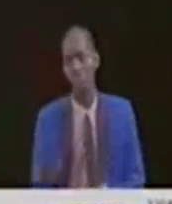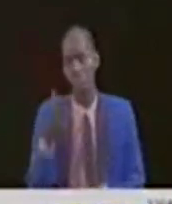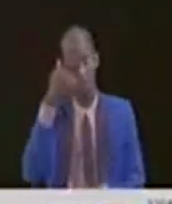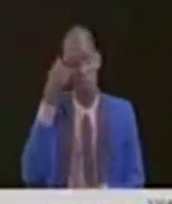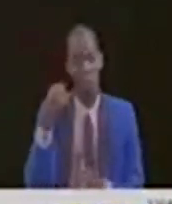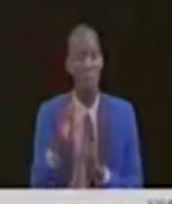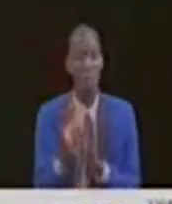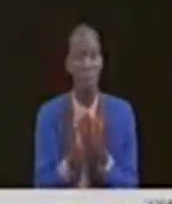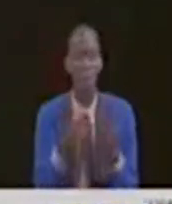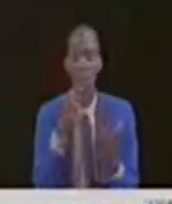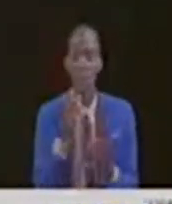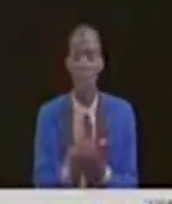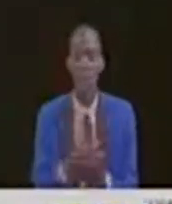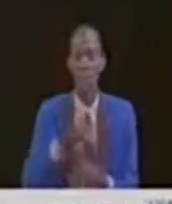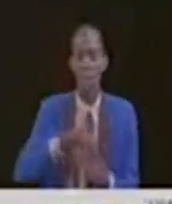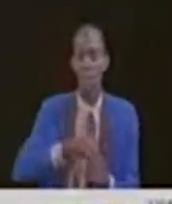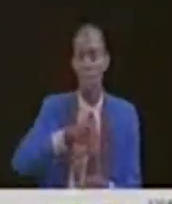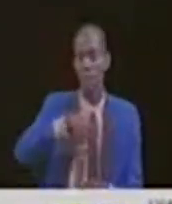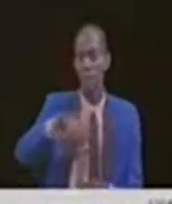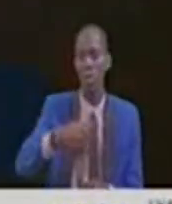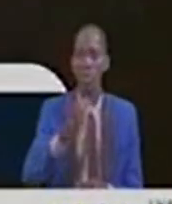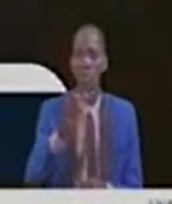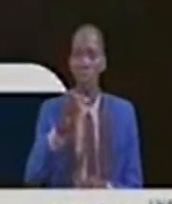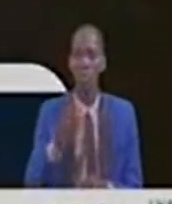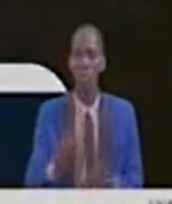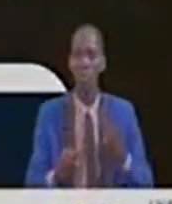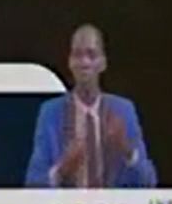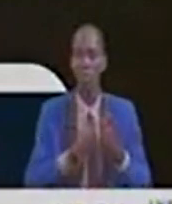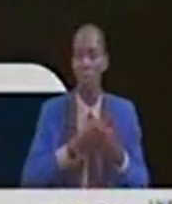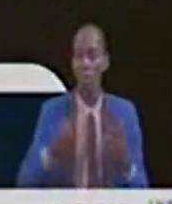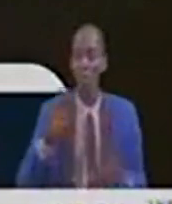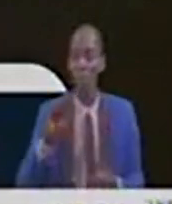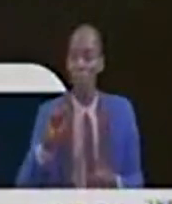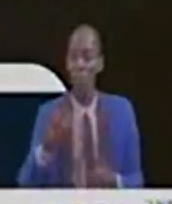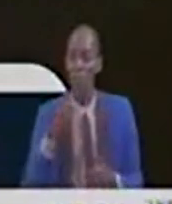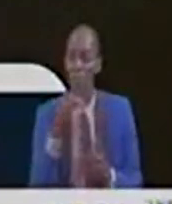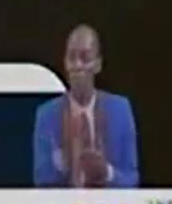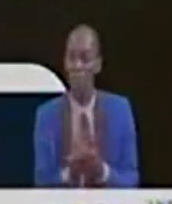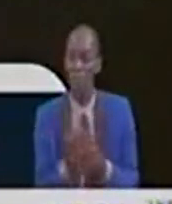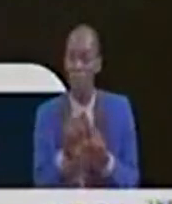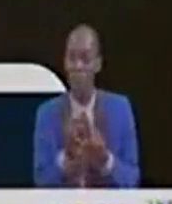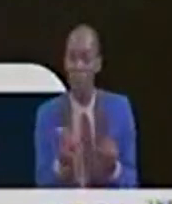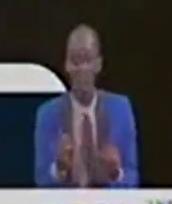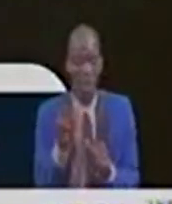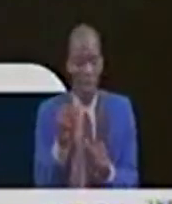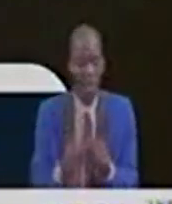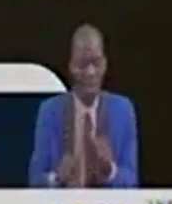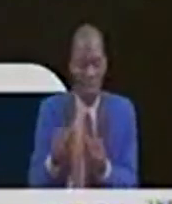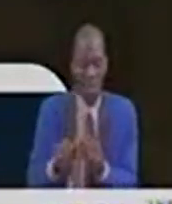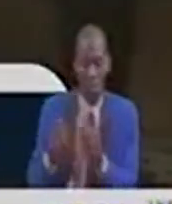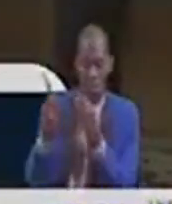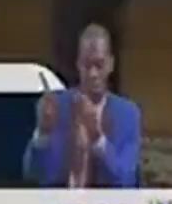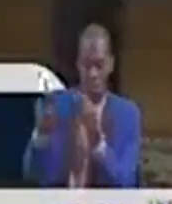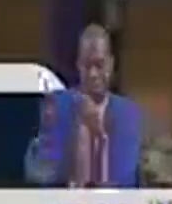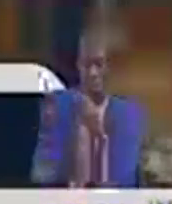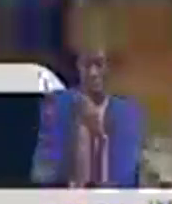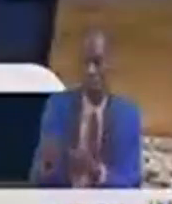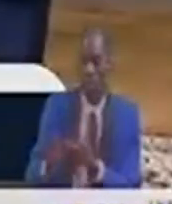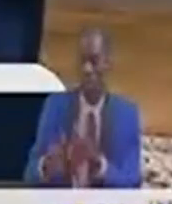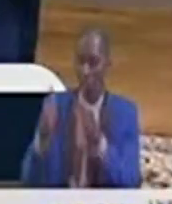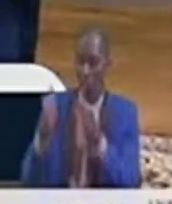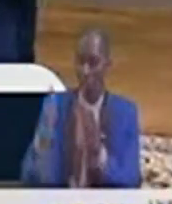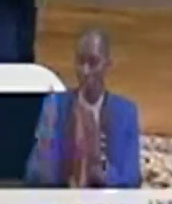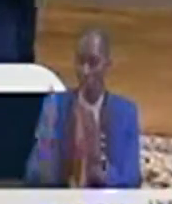in James chapter 1, reading from verse 14, but every man is tempted when